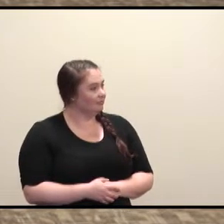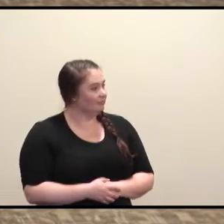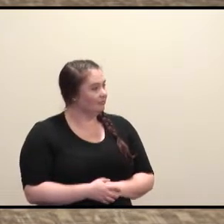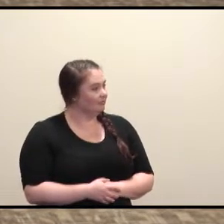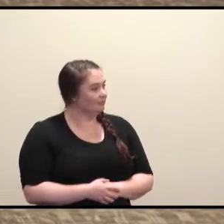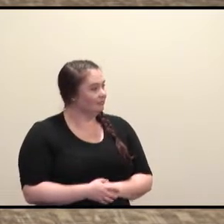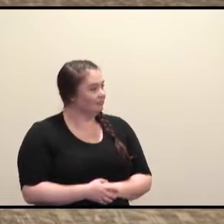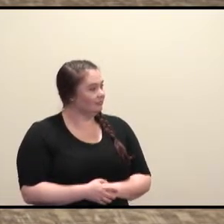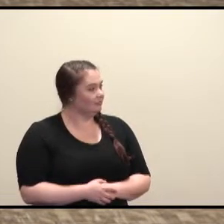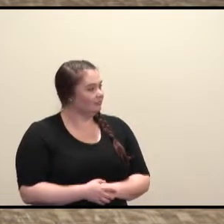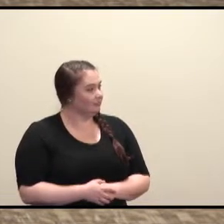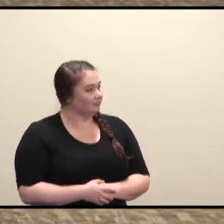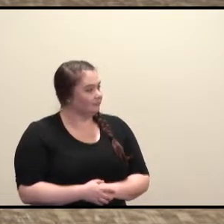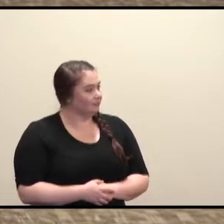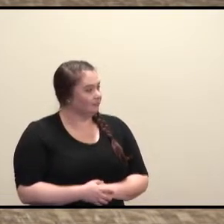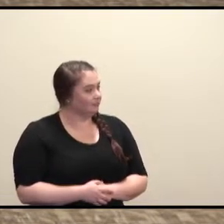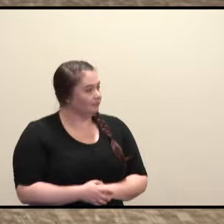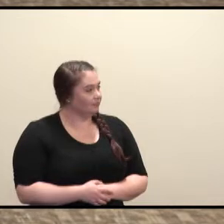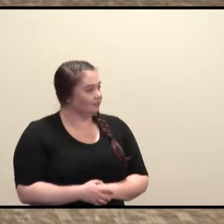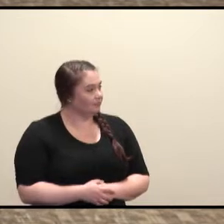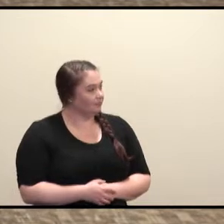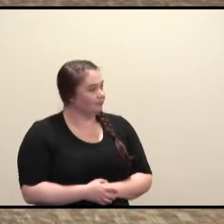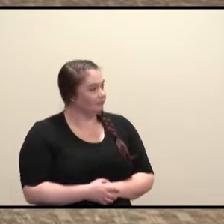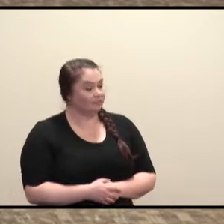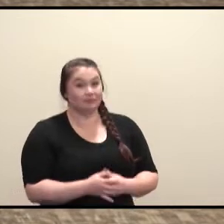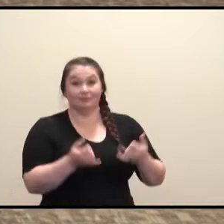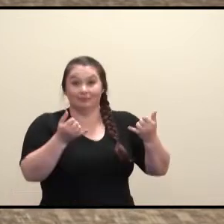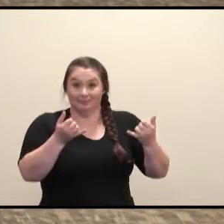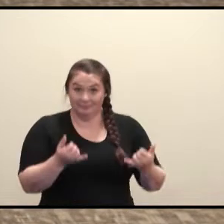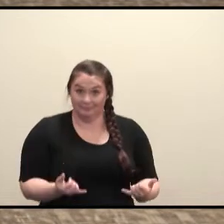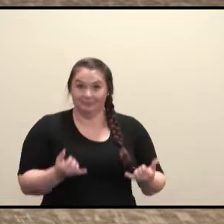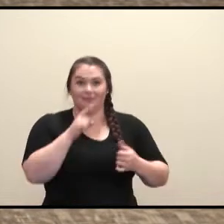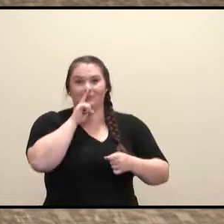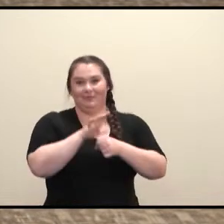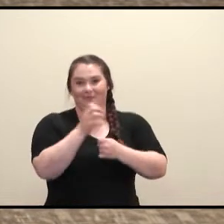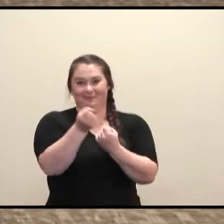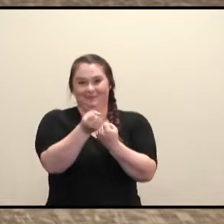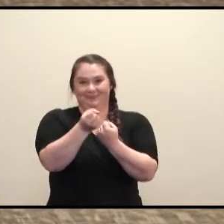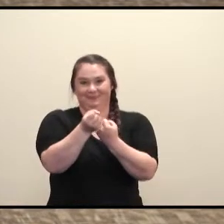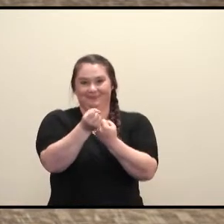Okay, thank you. Sorry, and now the Pledge of Allegiance.